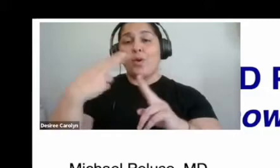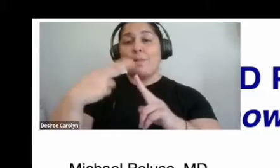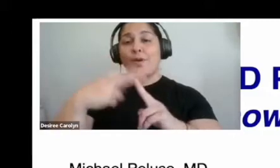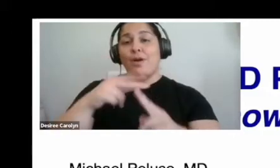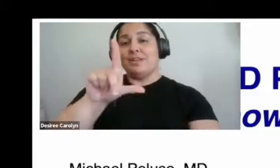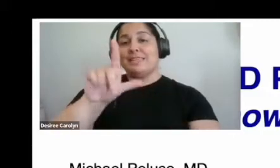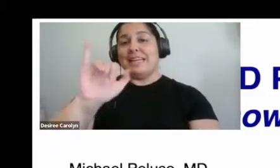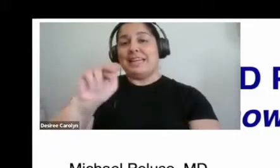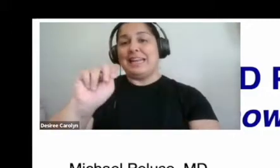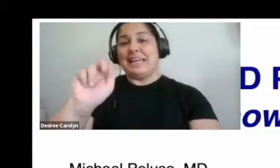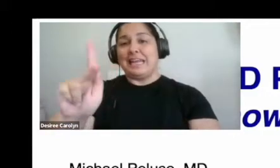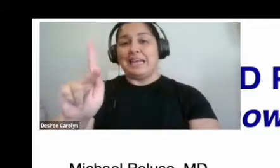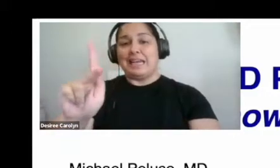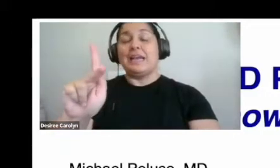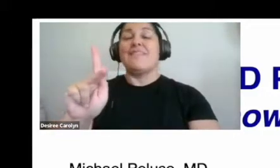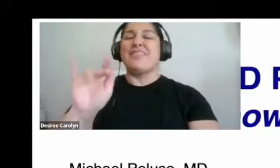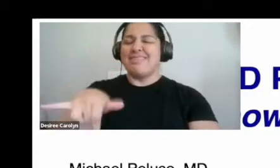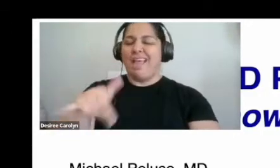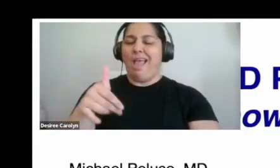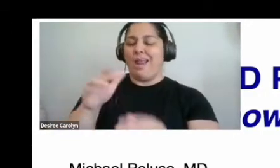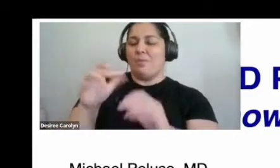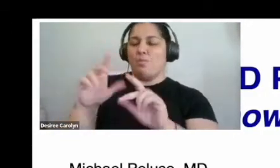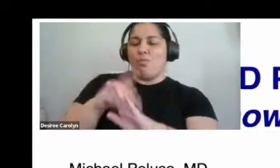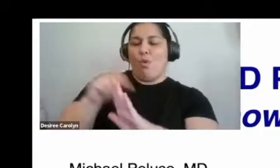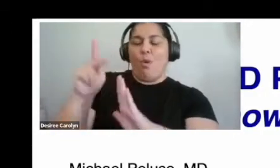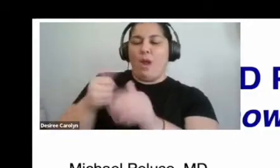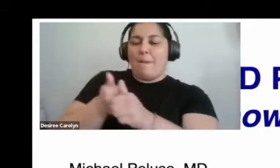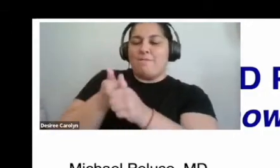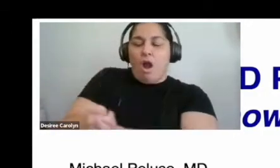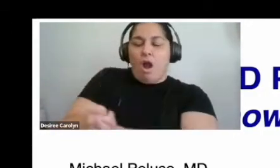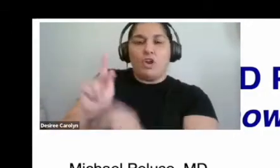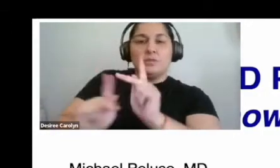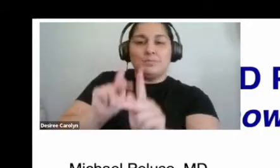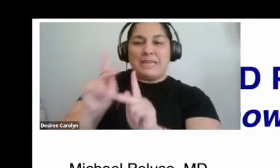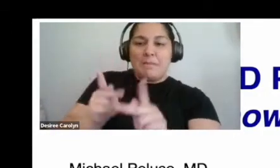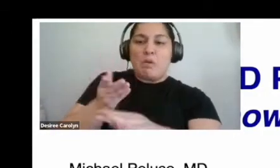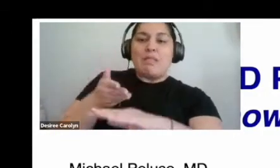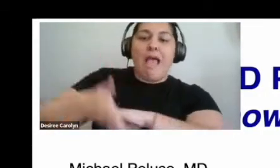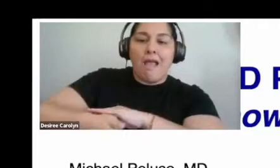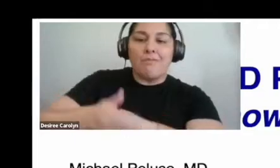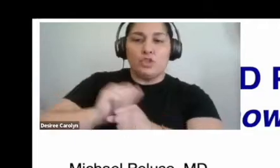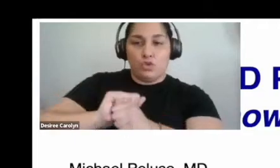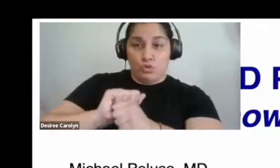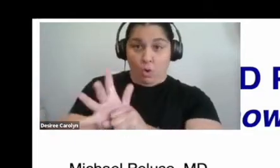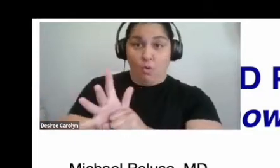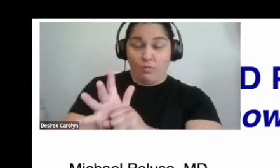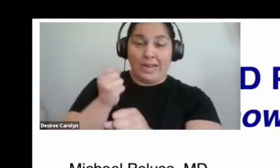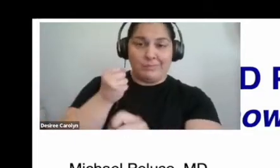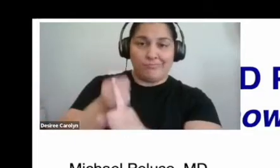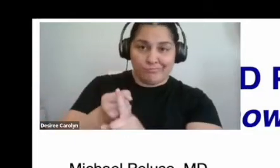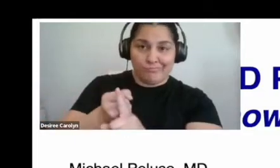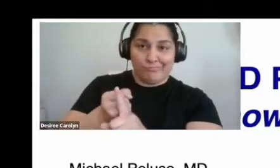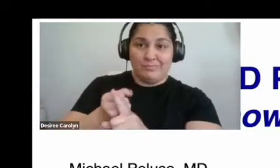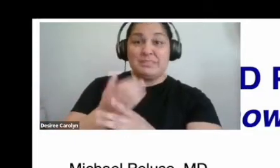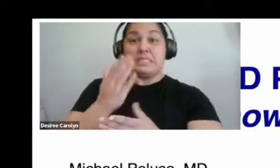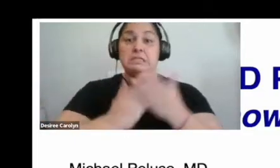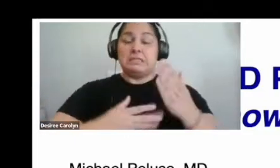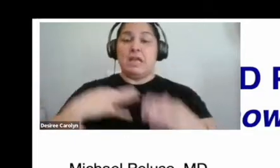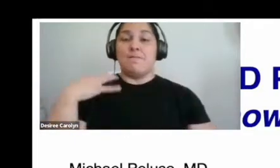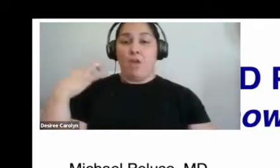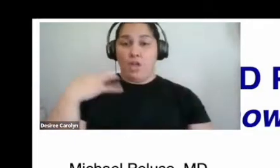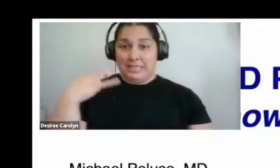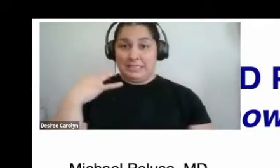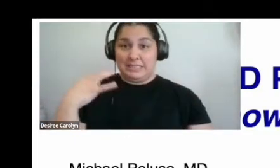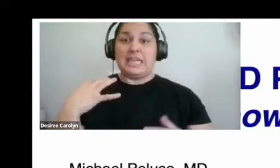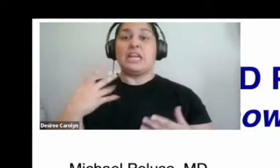people after they have COVID. And we've been, following some volunteers in our research program for